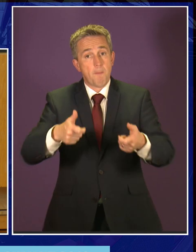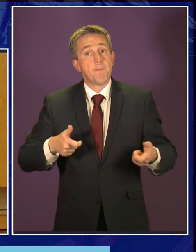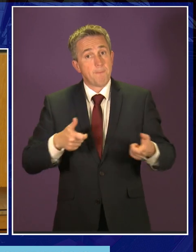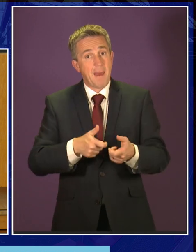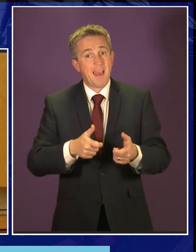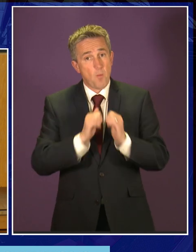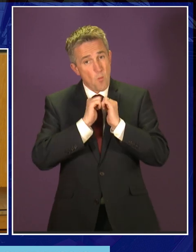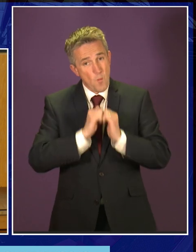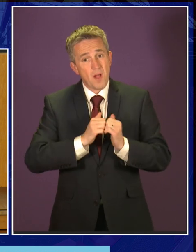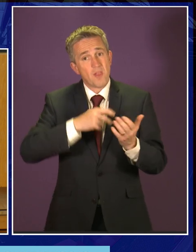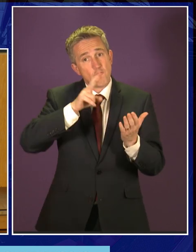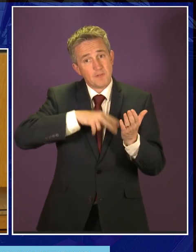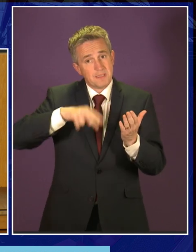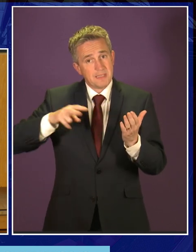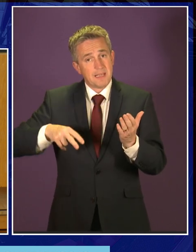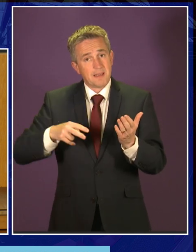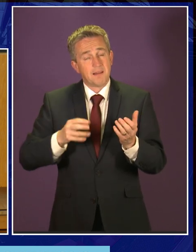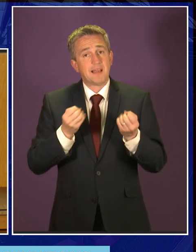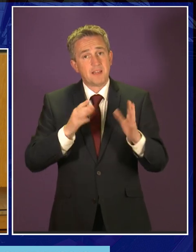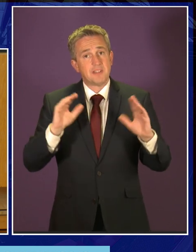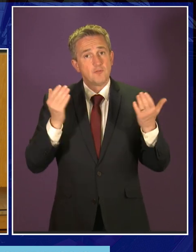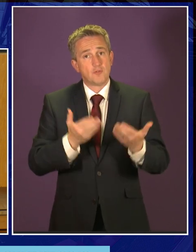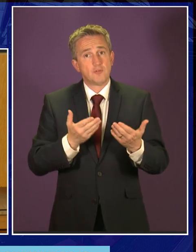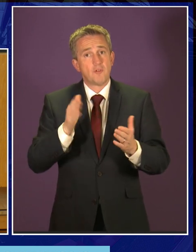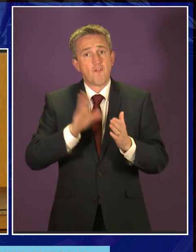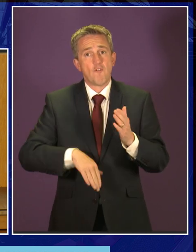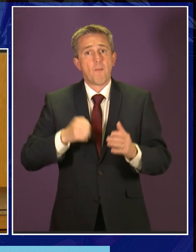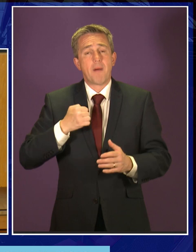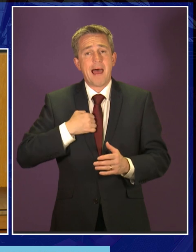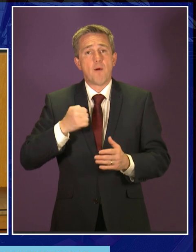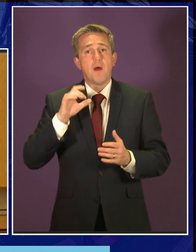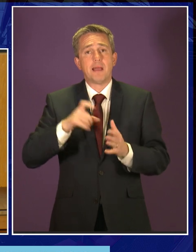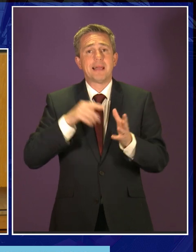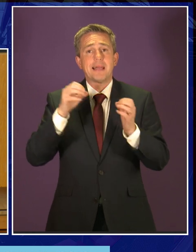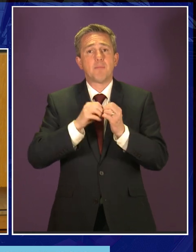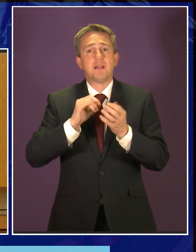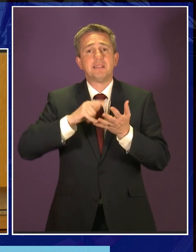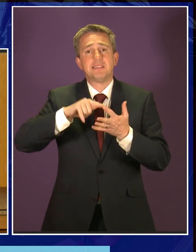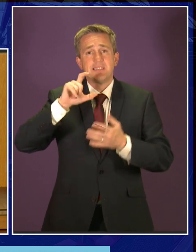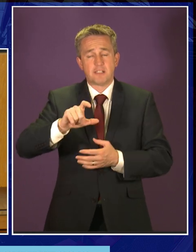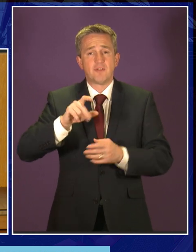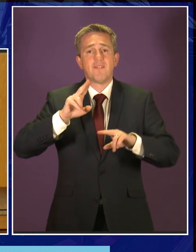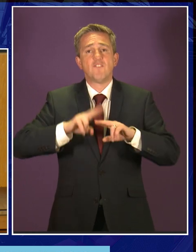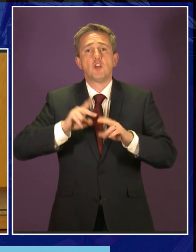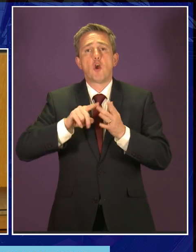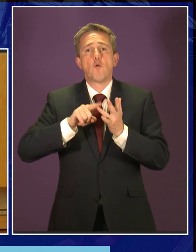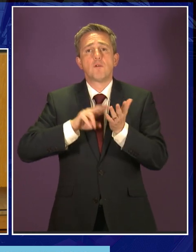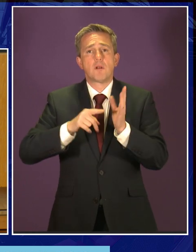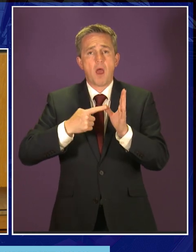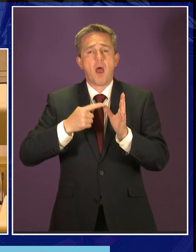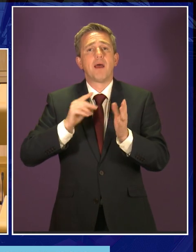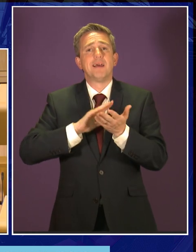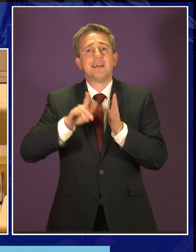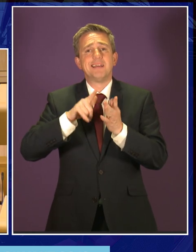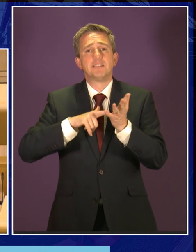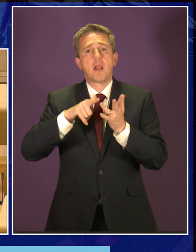I would definitely recommend reading and includes an incredible introduction from our Cabinet Secretary, Fiona Hislop. One of the most important things